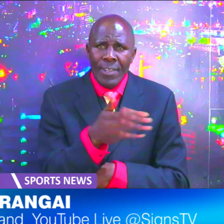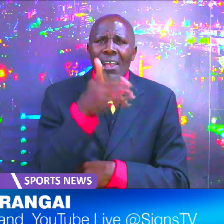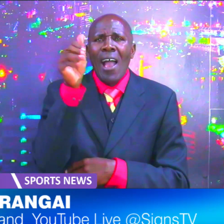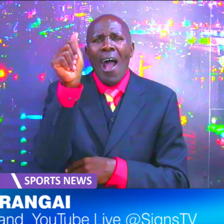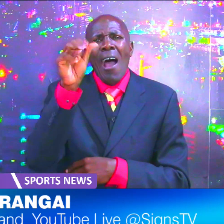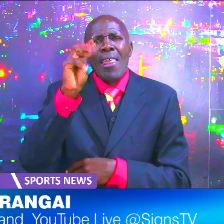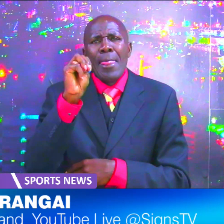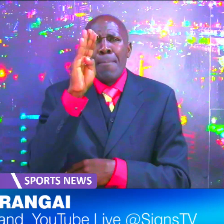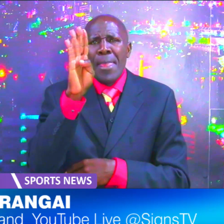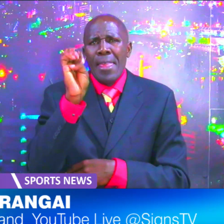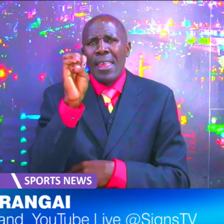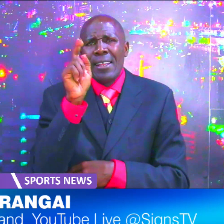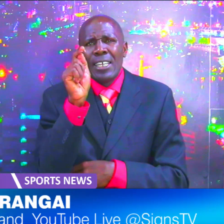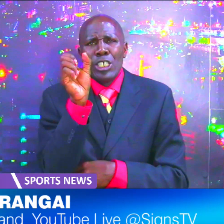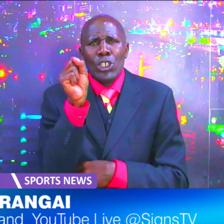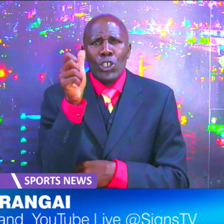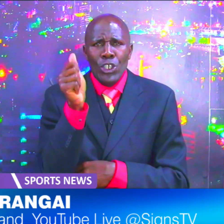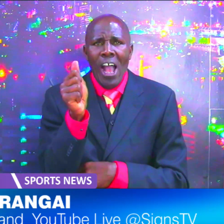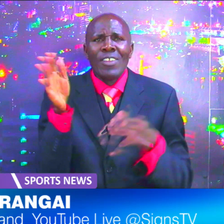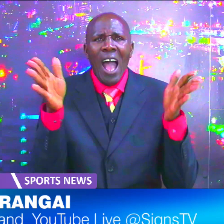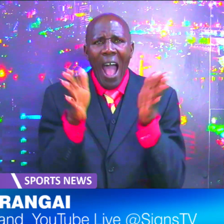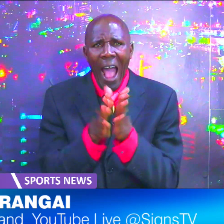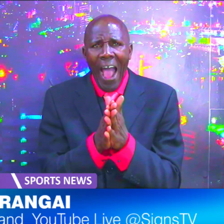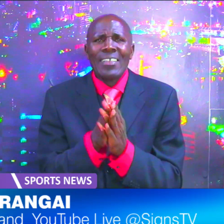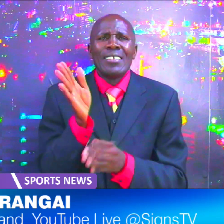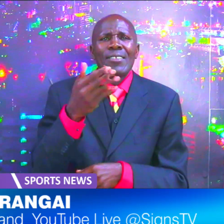Kubo, Kelvin Wekesa,